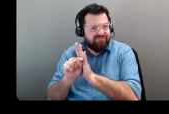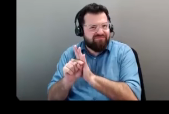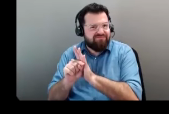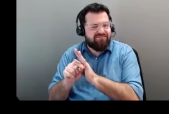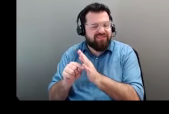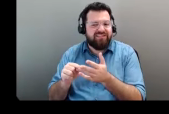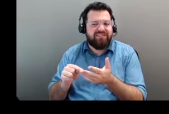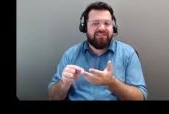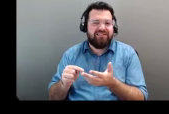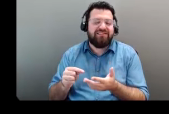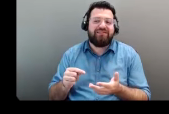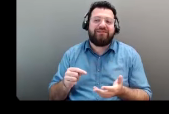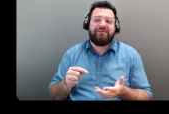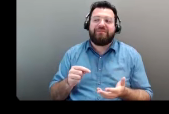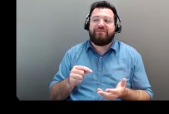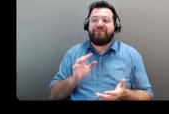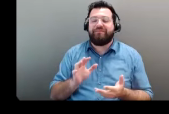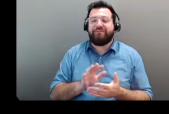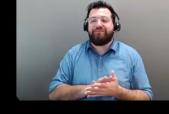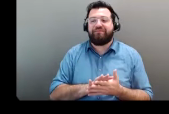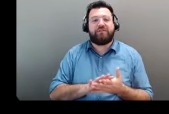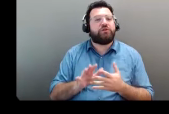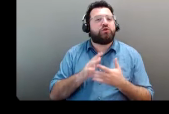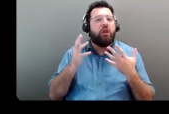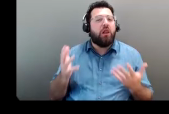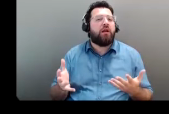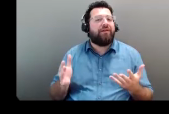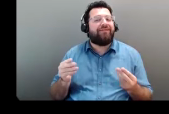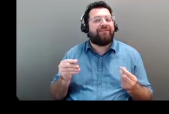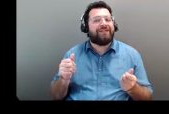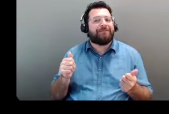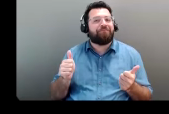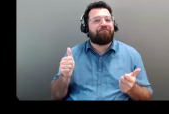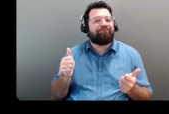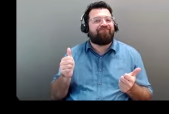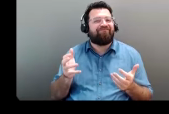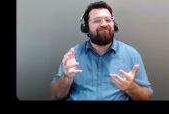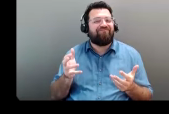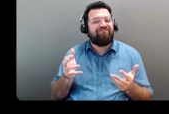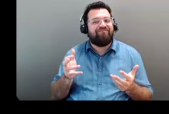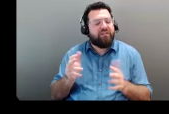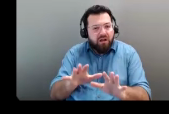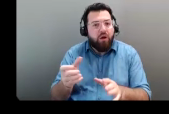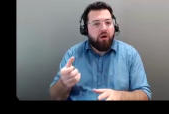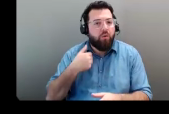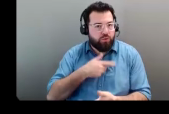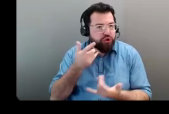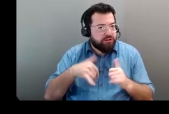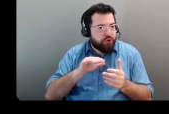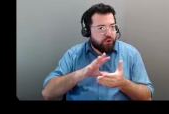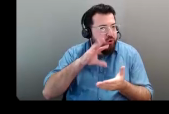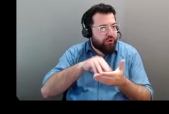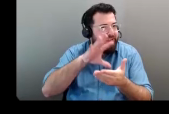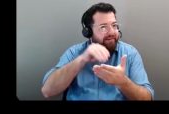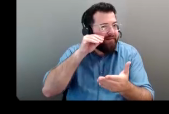about before. And that, there's a lot of um we're still learning, and I think this is why